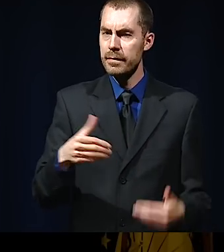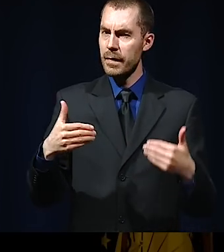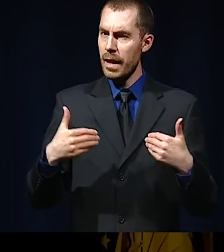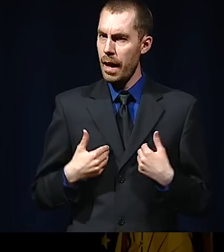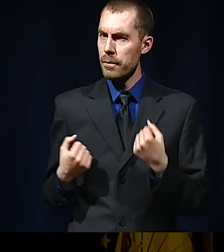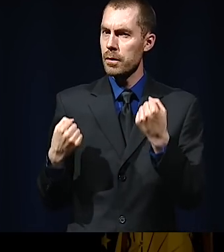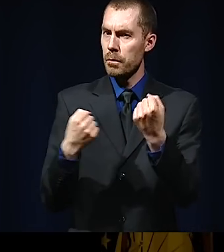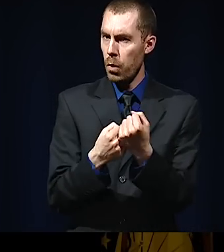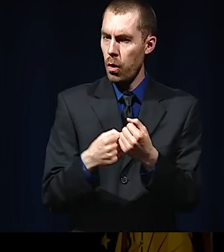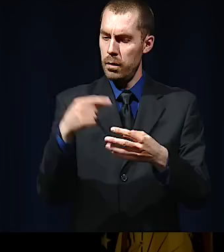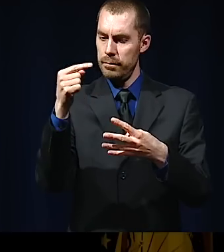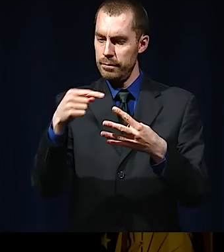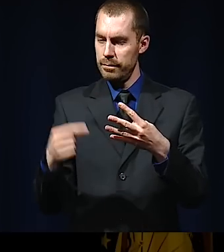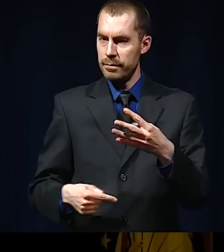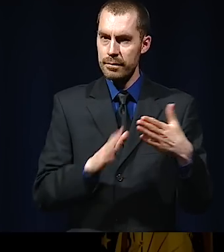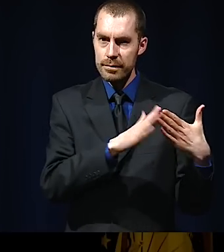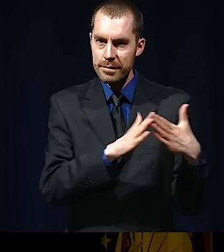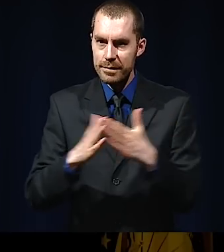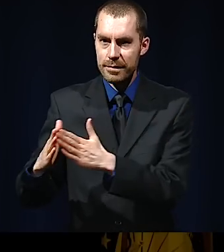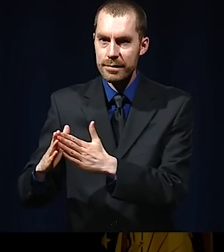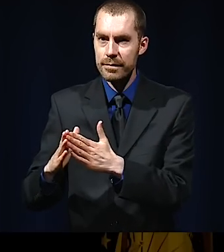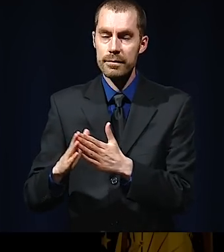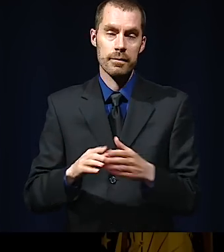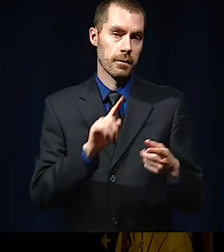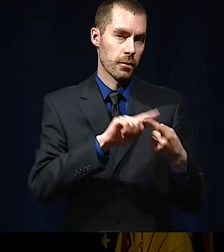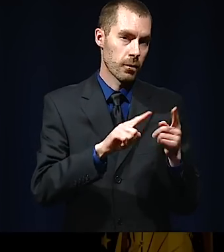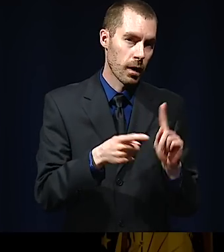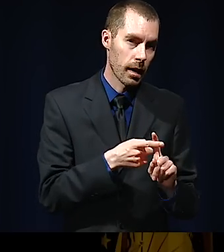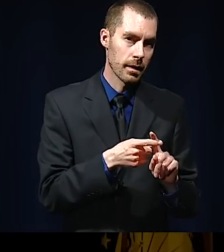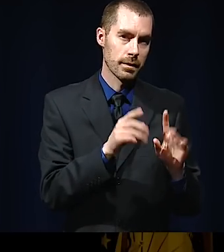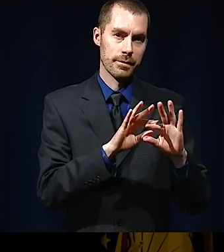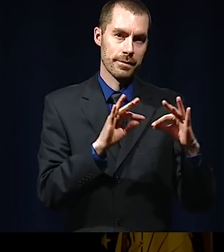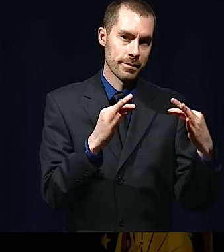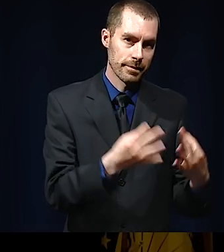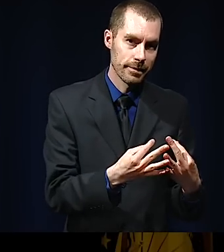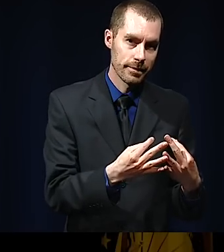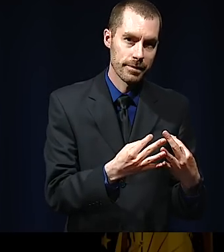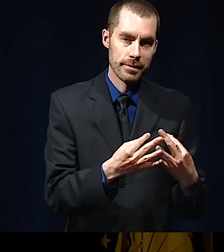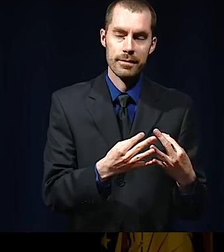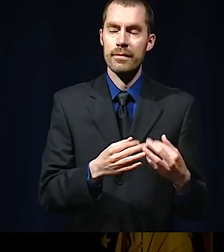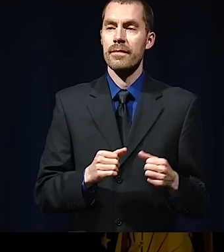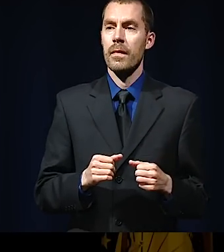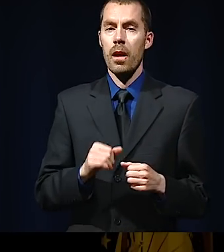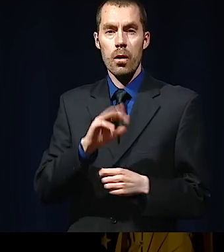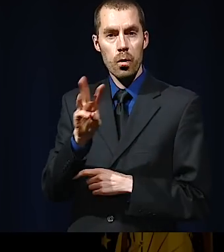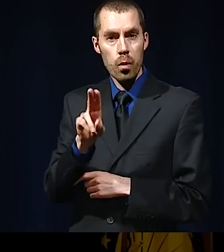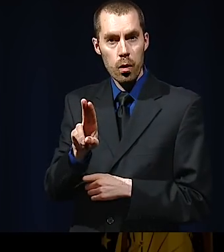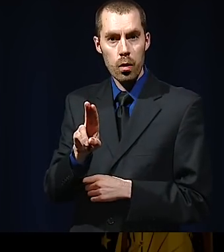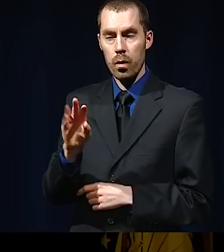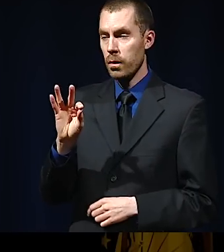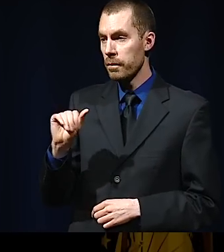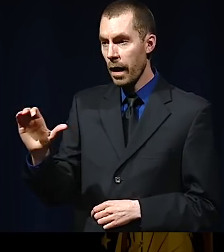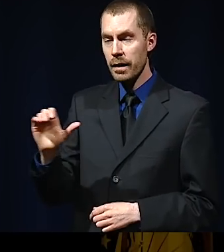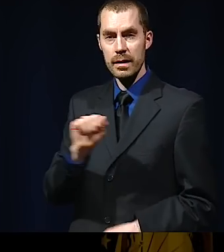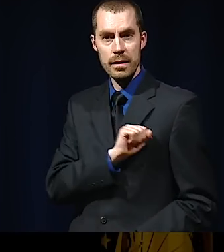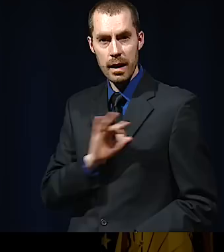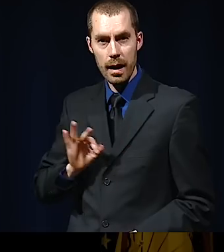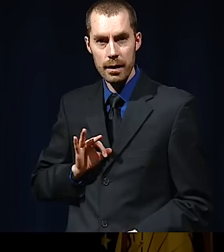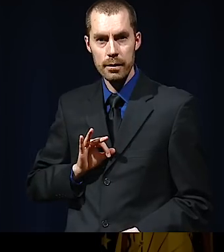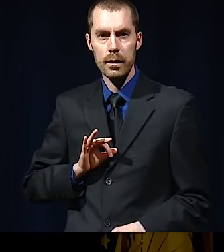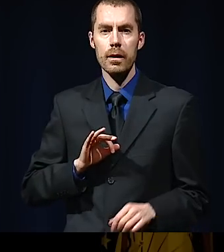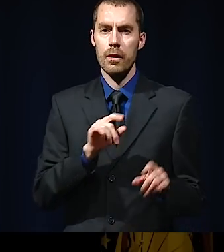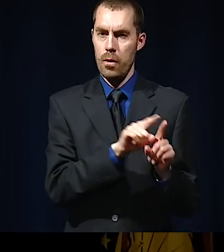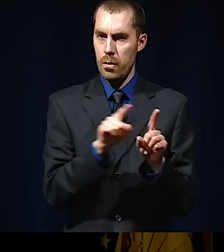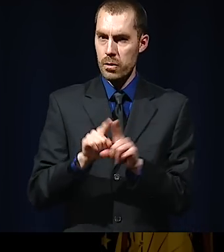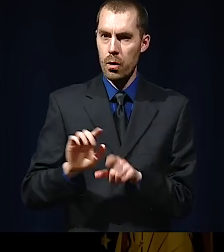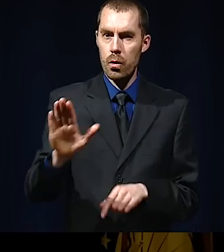by communities, your community of friends and family, your community of WU and staff, and your